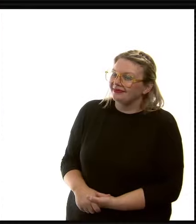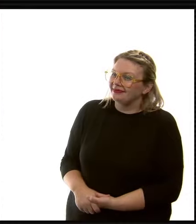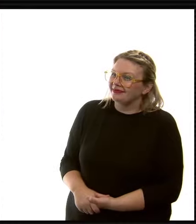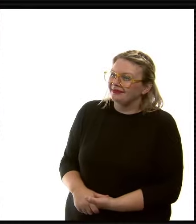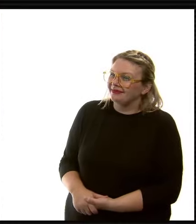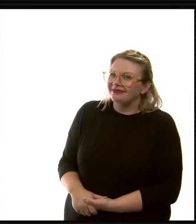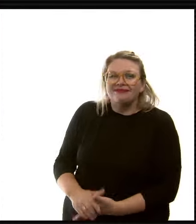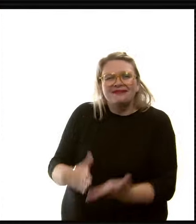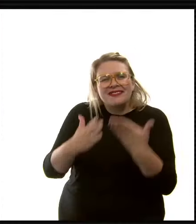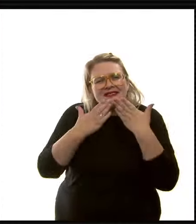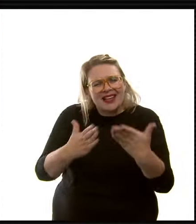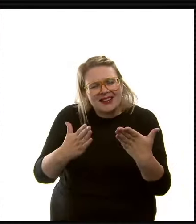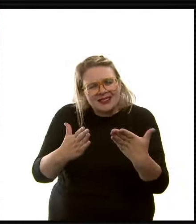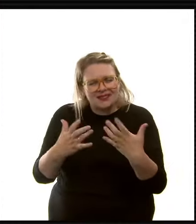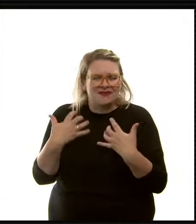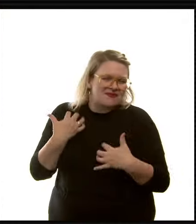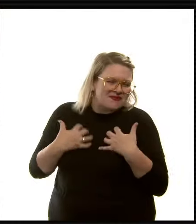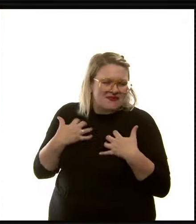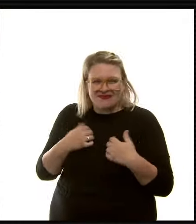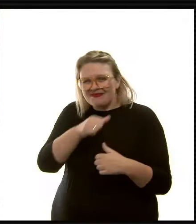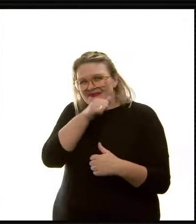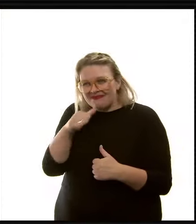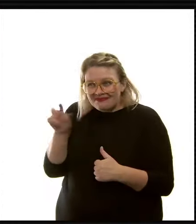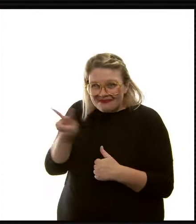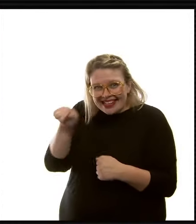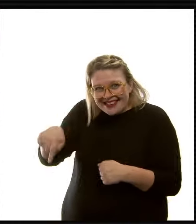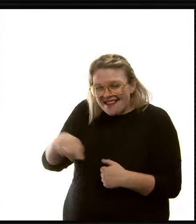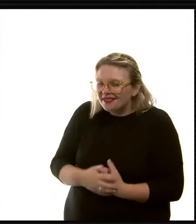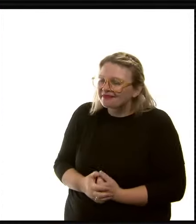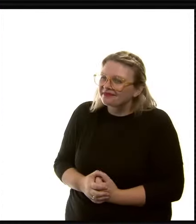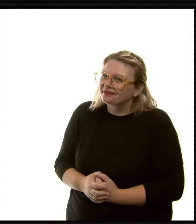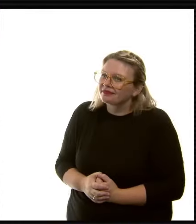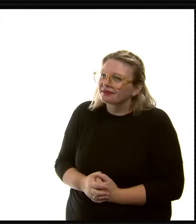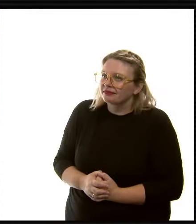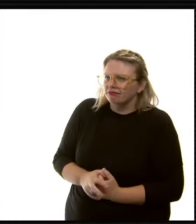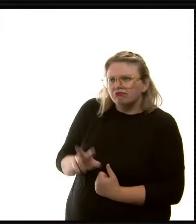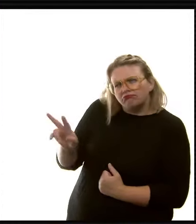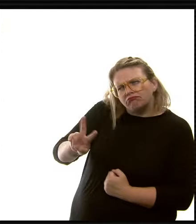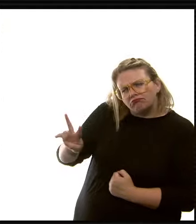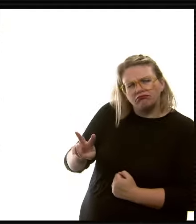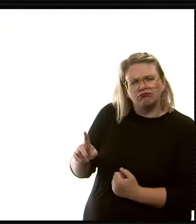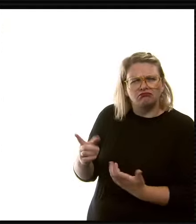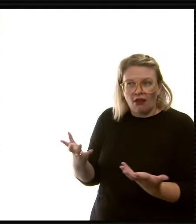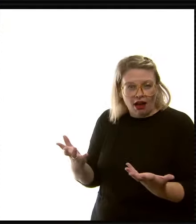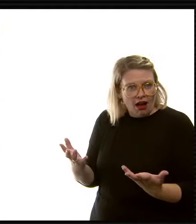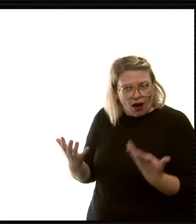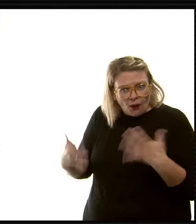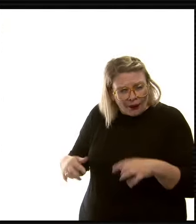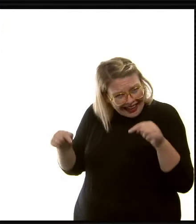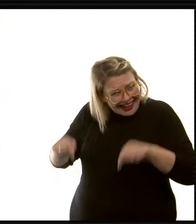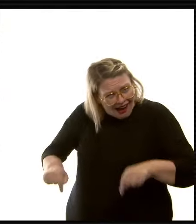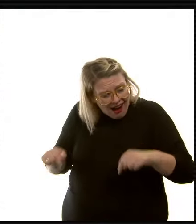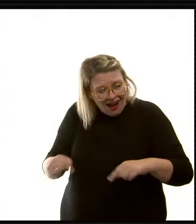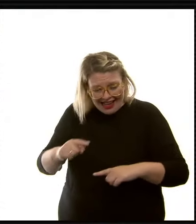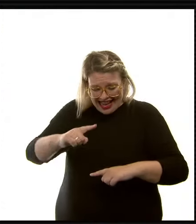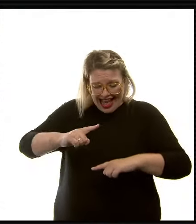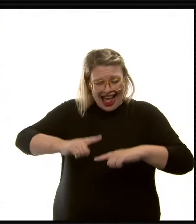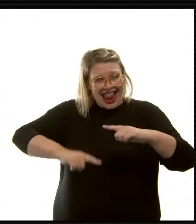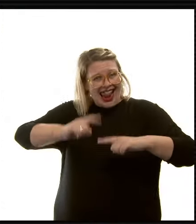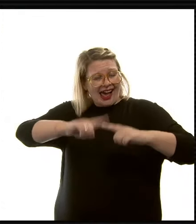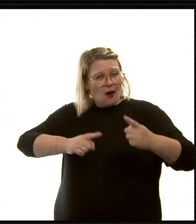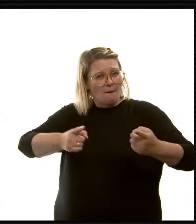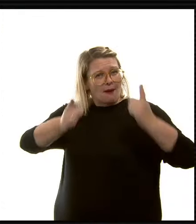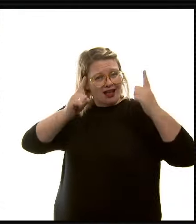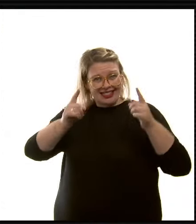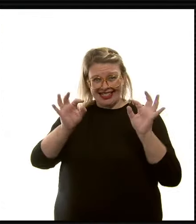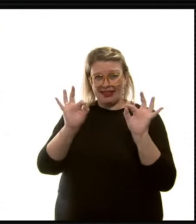Thank you, Melvin. Hi, thank you. Good to have you guys here. Right, so Matthew, Jamie, can you believe not only do we have a LEGO Masters All-Star Special, but